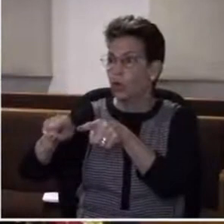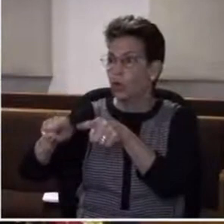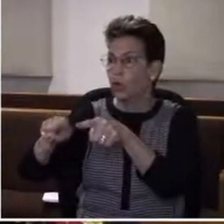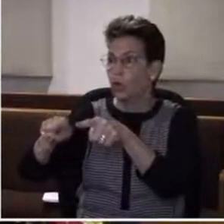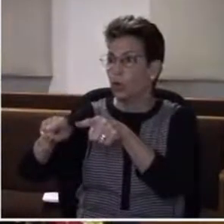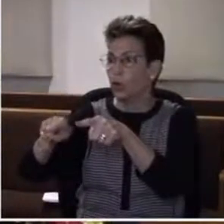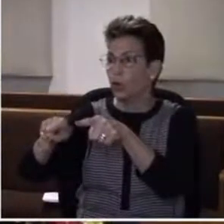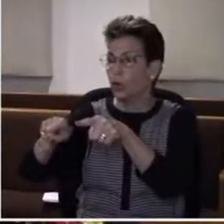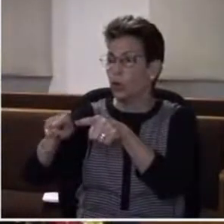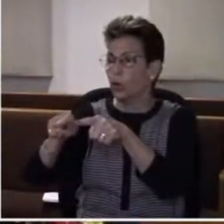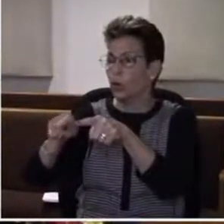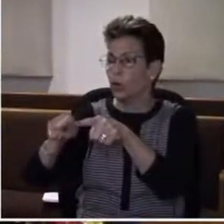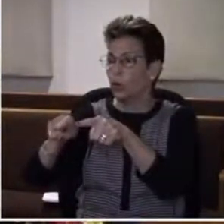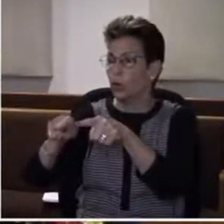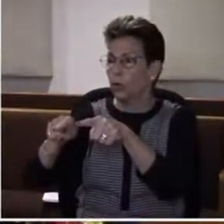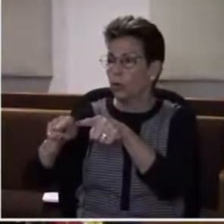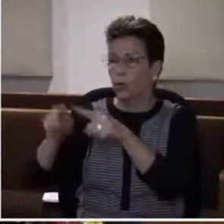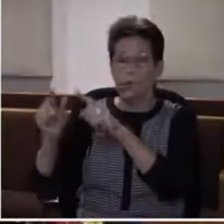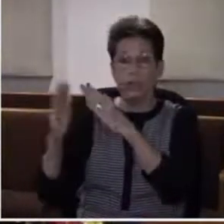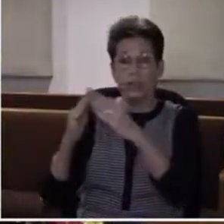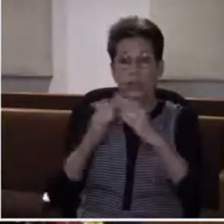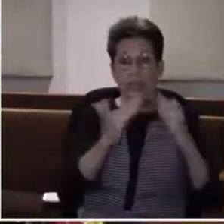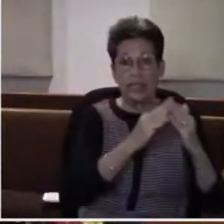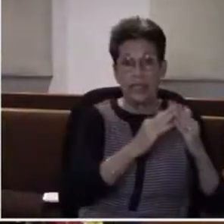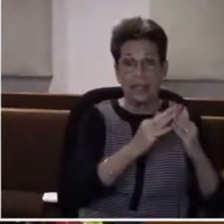to Zidon, and dwell there.